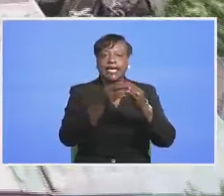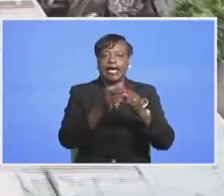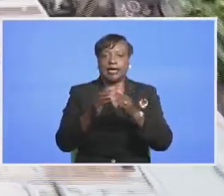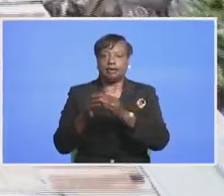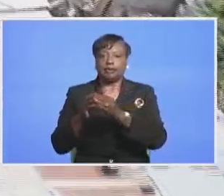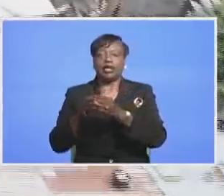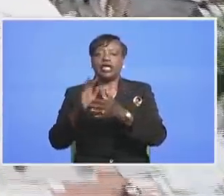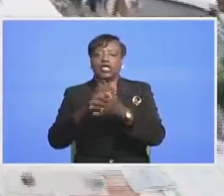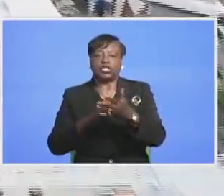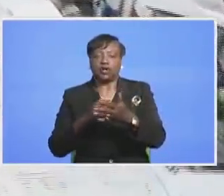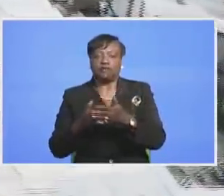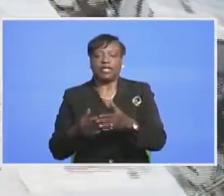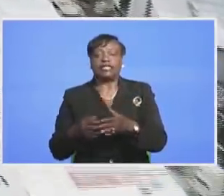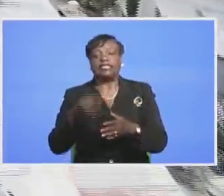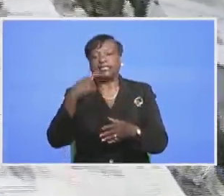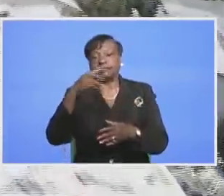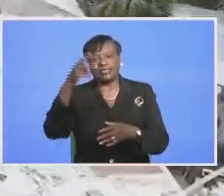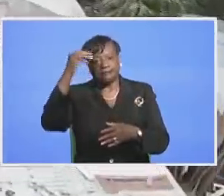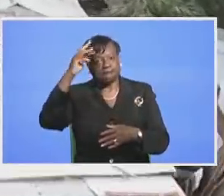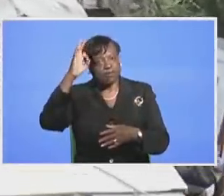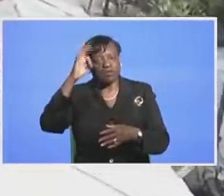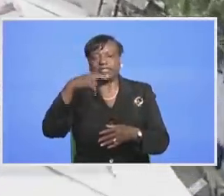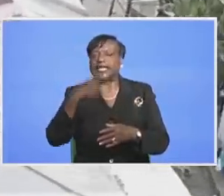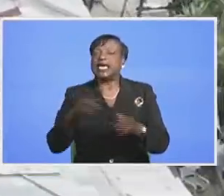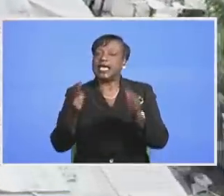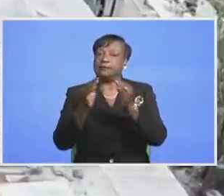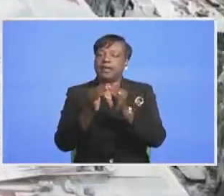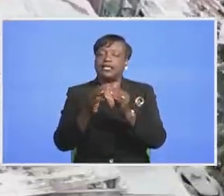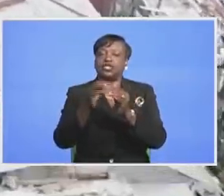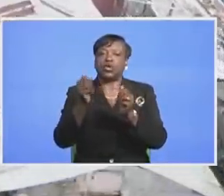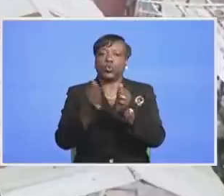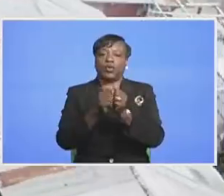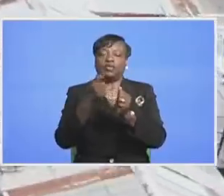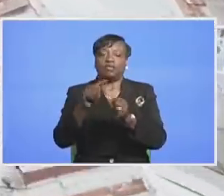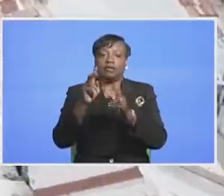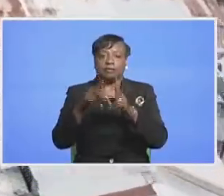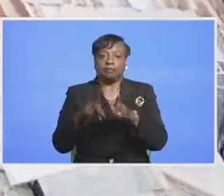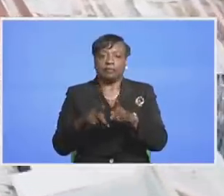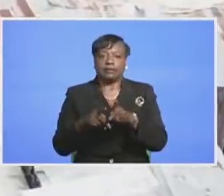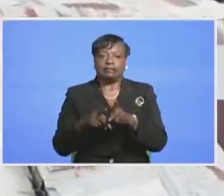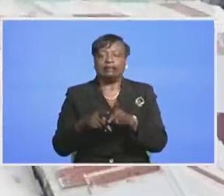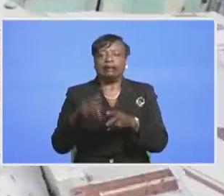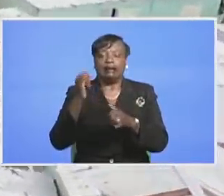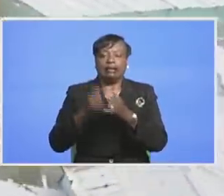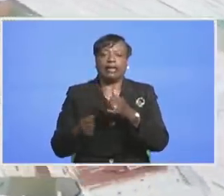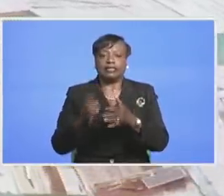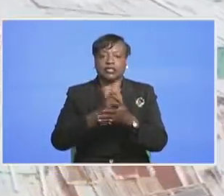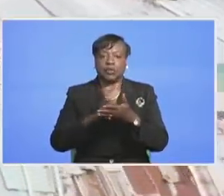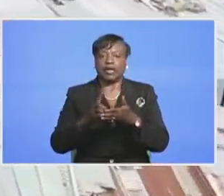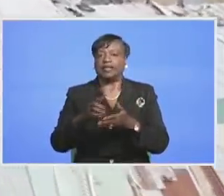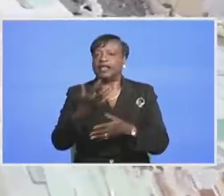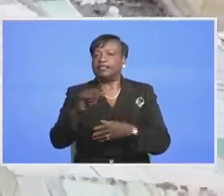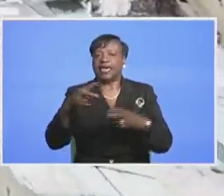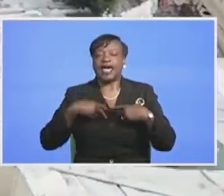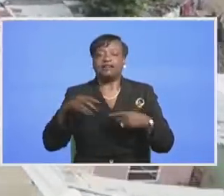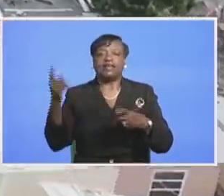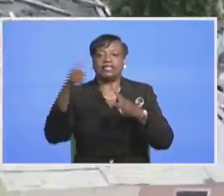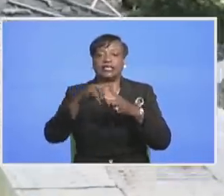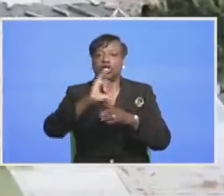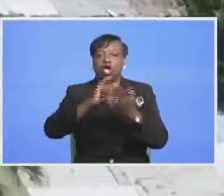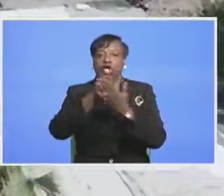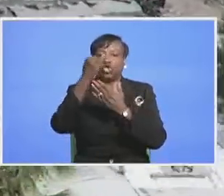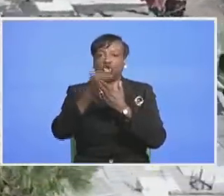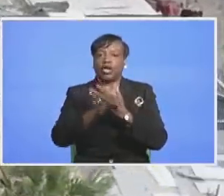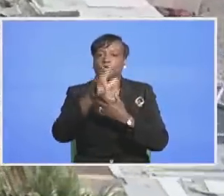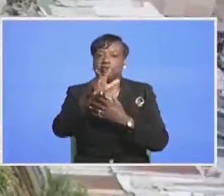of the Bahamian Haitian community last week. Residents of the 10 shantytowns here in the capital have until July 31st to move